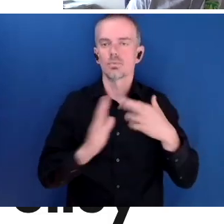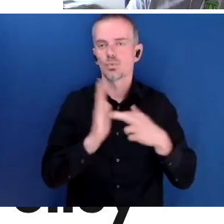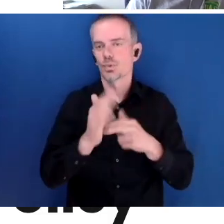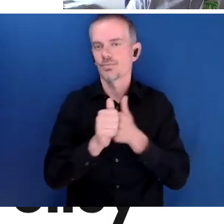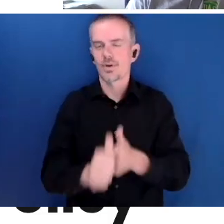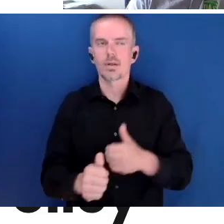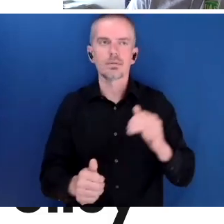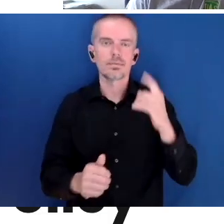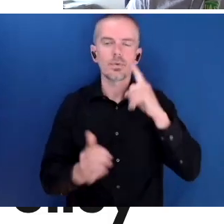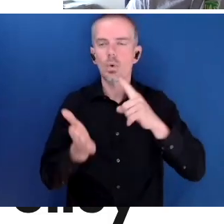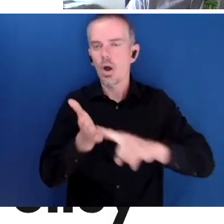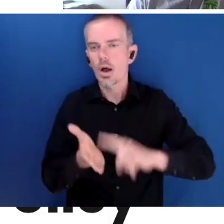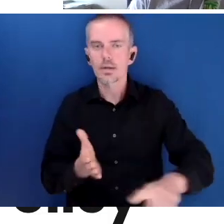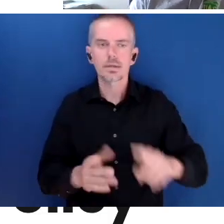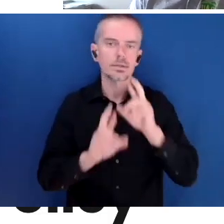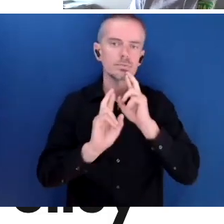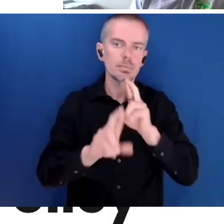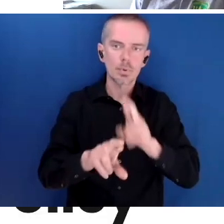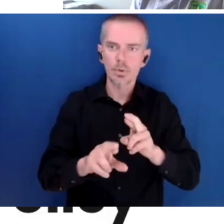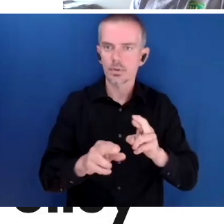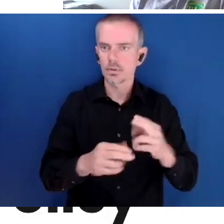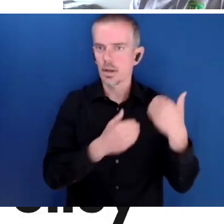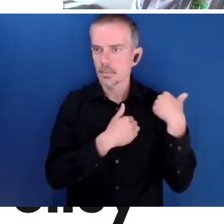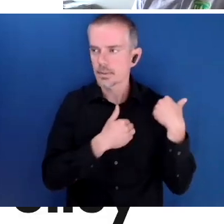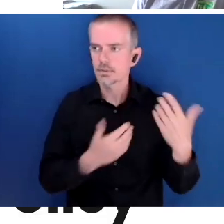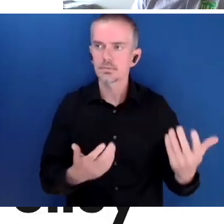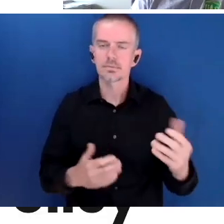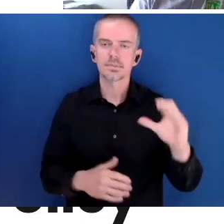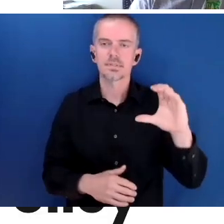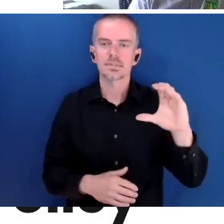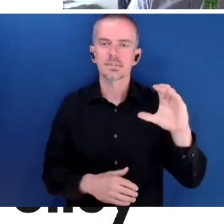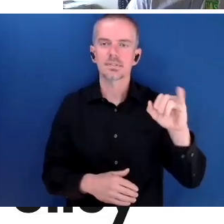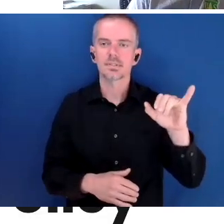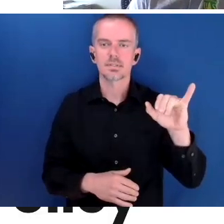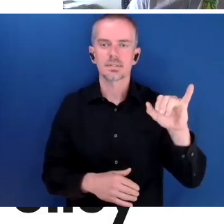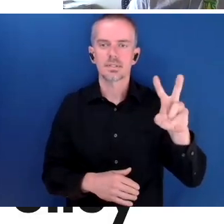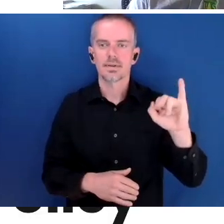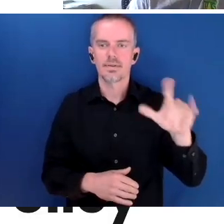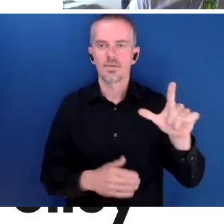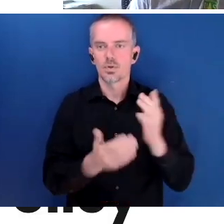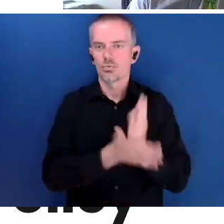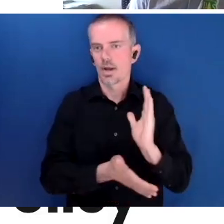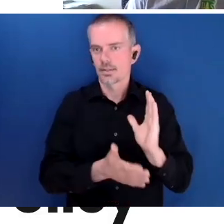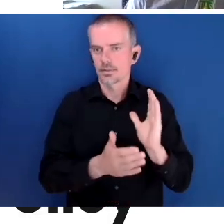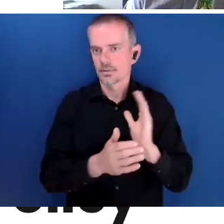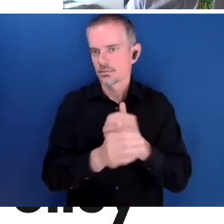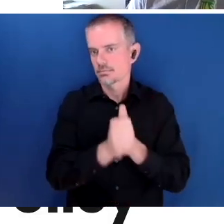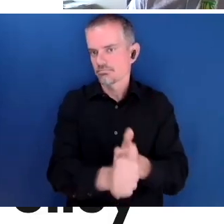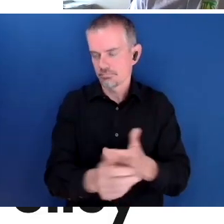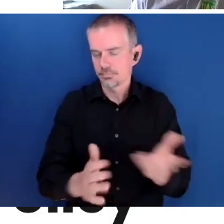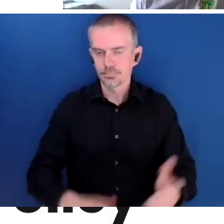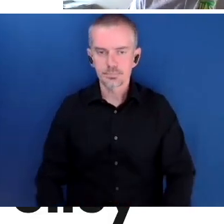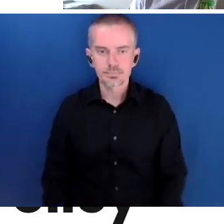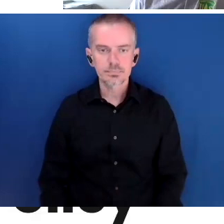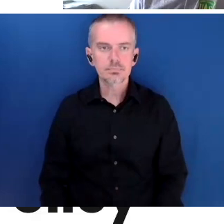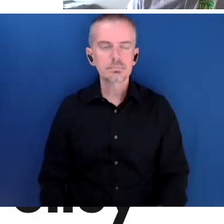reporting requirements, civil rights obligations, those sorts of things. And that can include things like limits